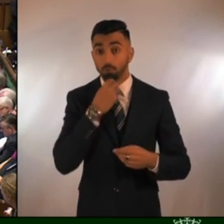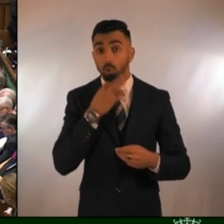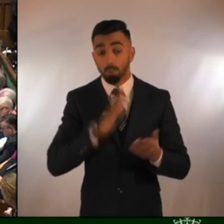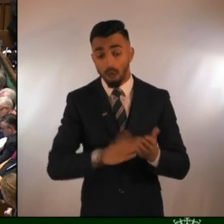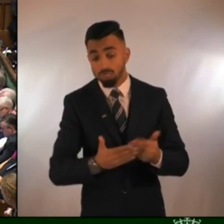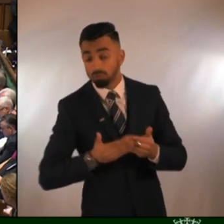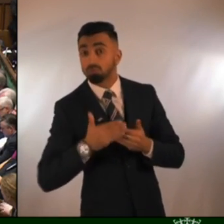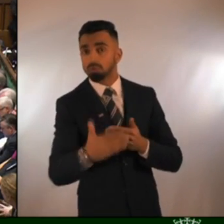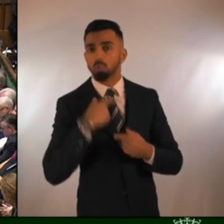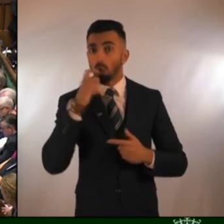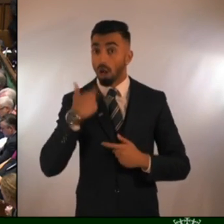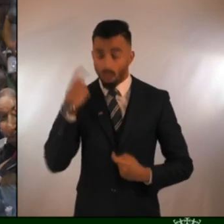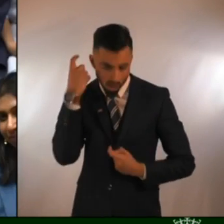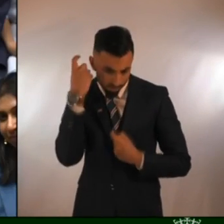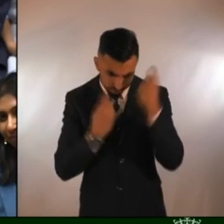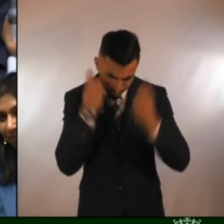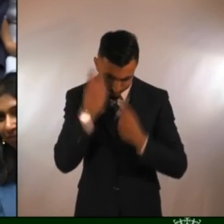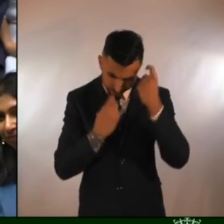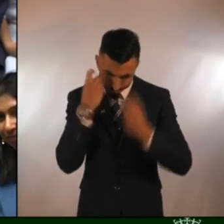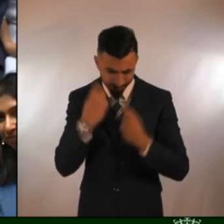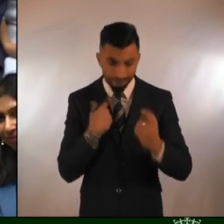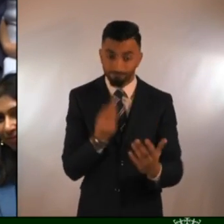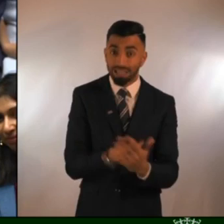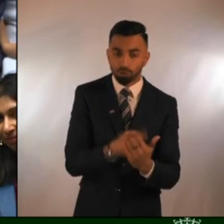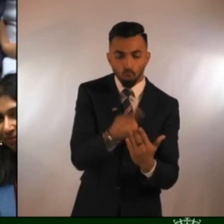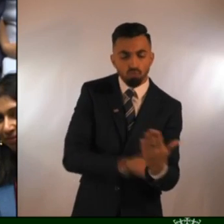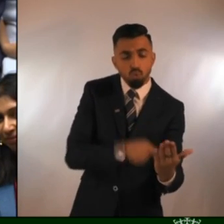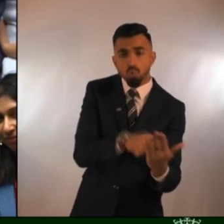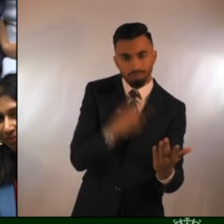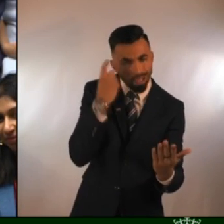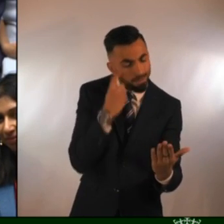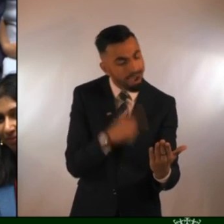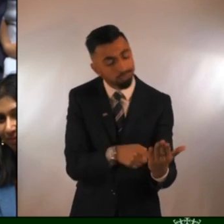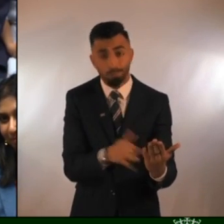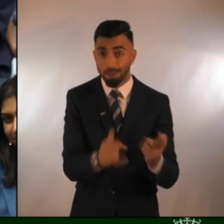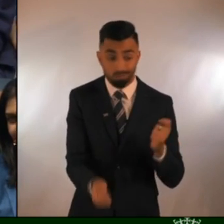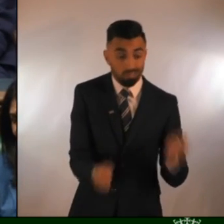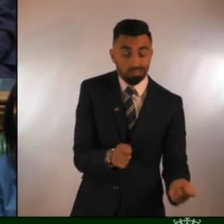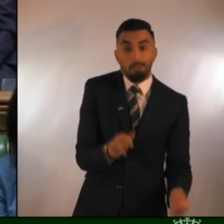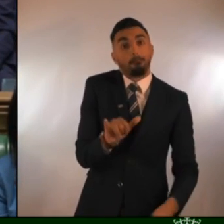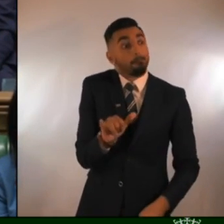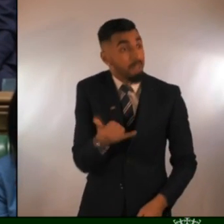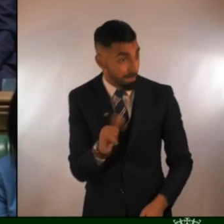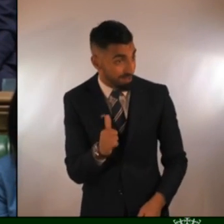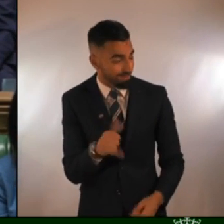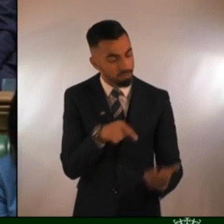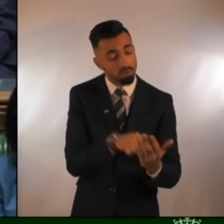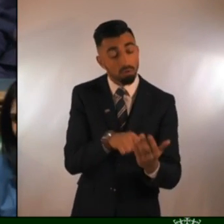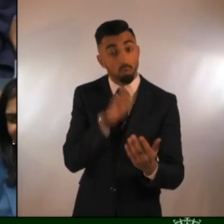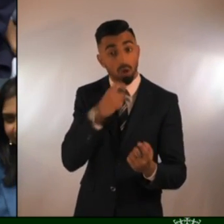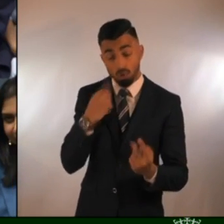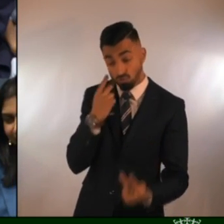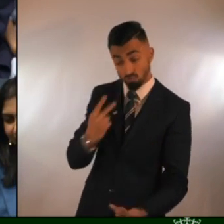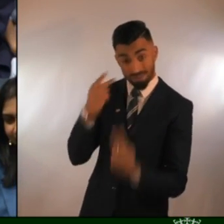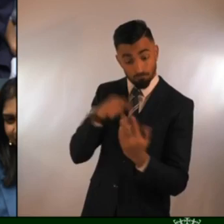allows us to make the right long-term decisions for our economic security and prosperity. I will review the fiscal framework,